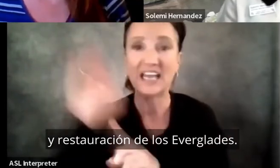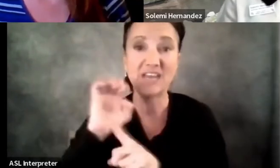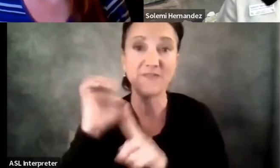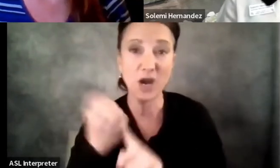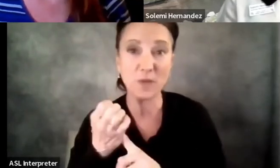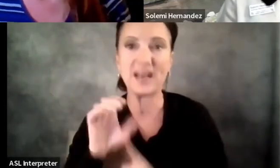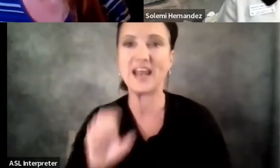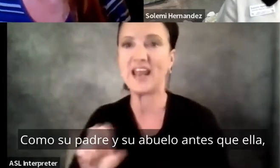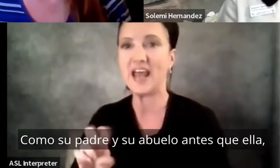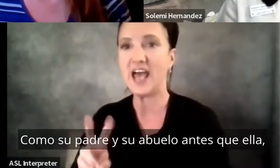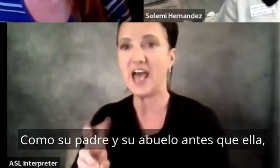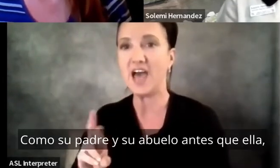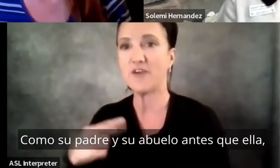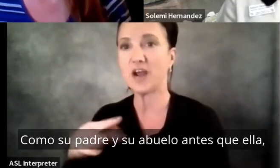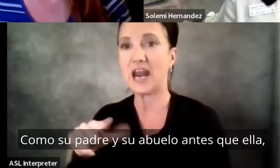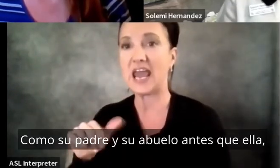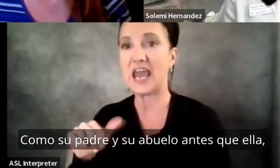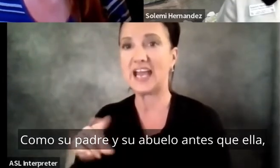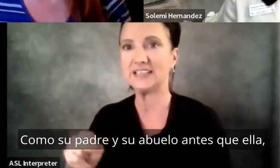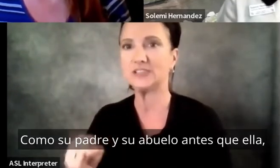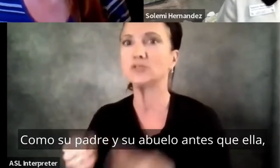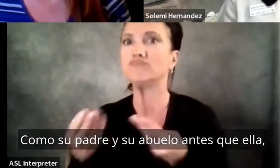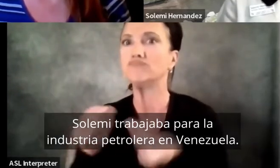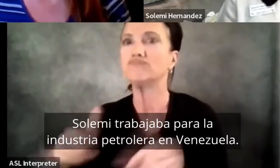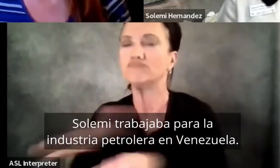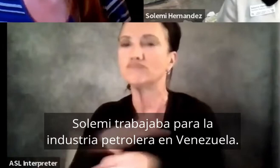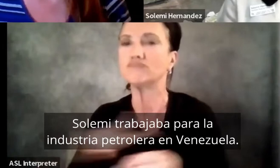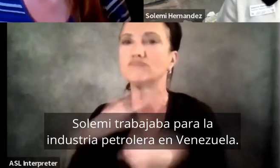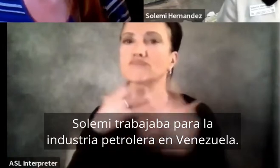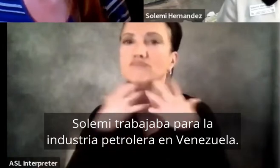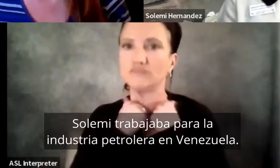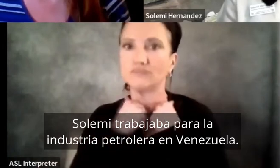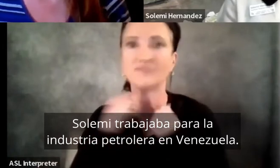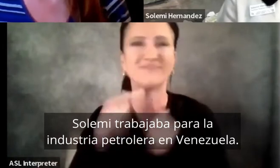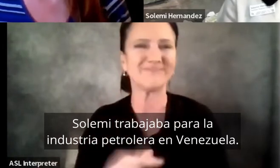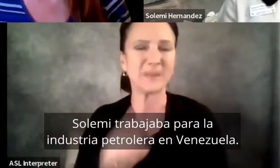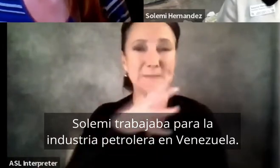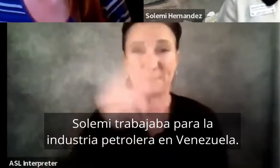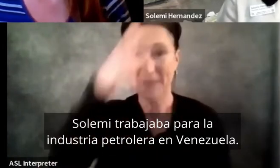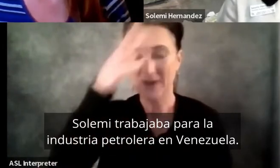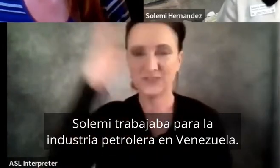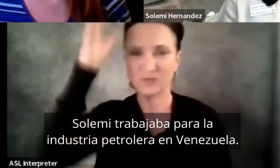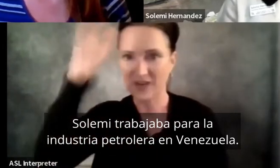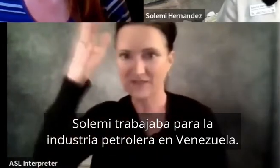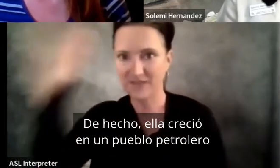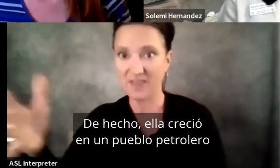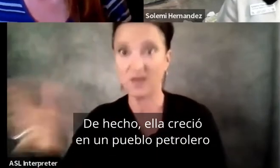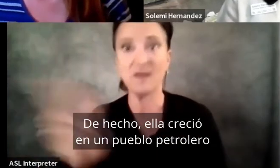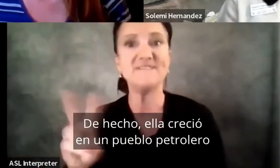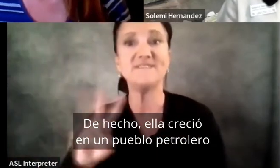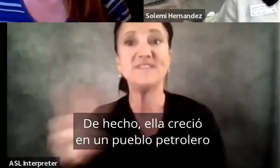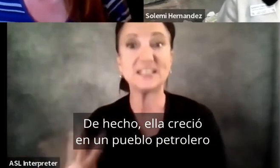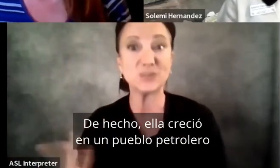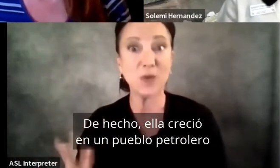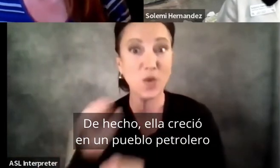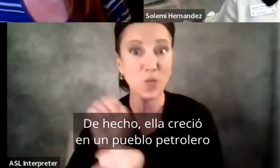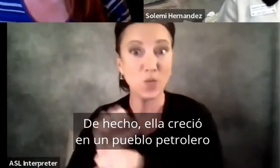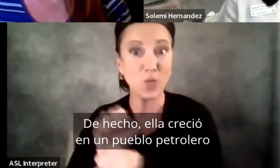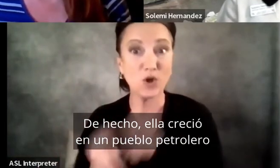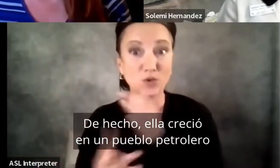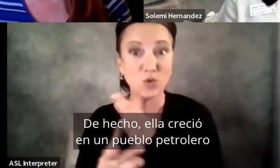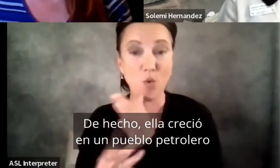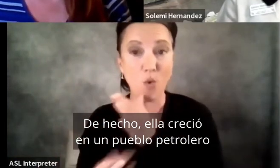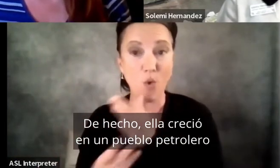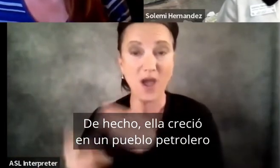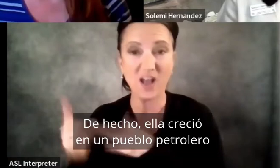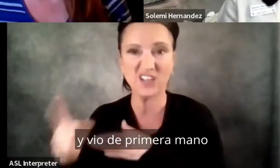restoration. Like her father and grandfather before her, Solemi worked for the oil industry in Venezuela. In fact, she grew up